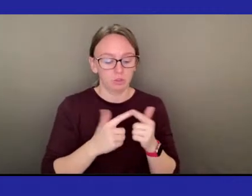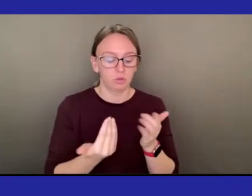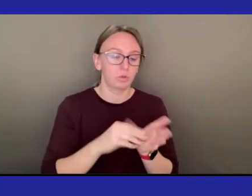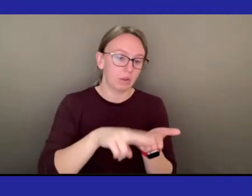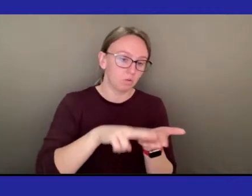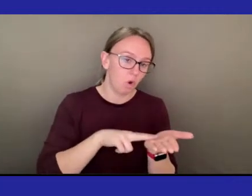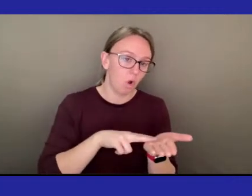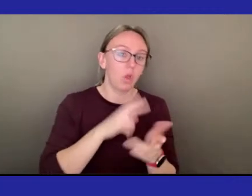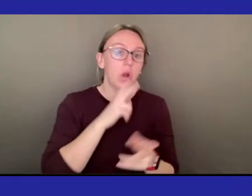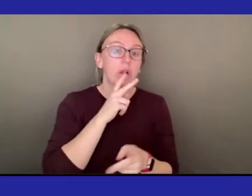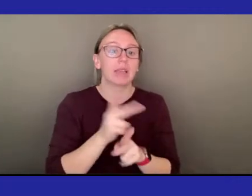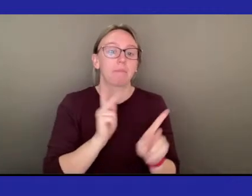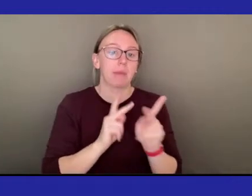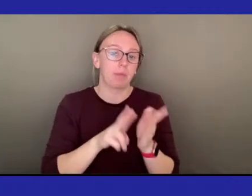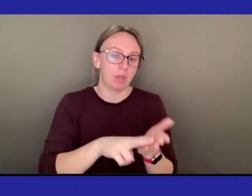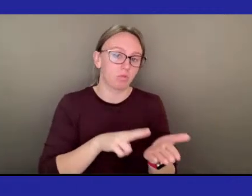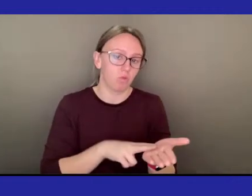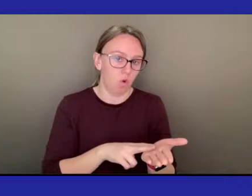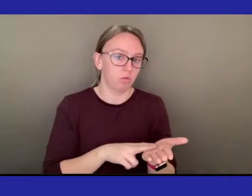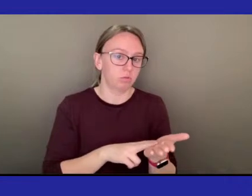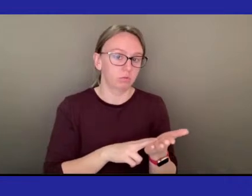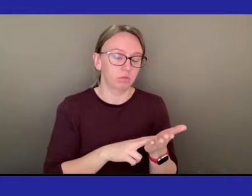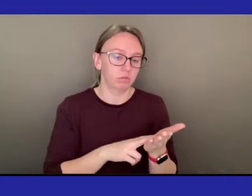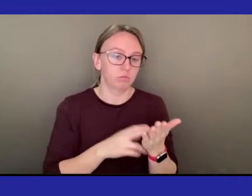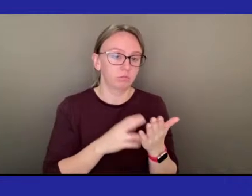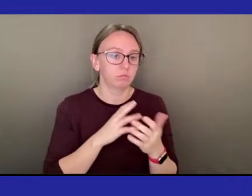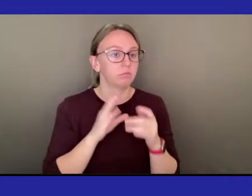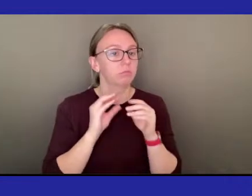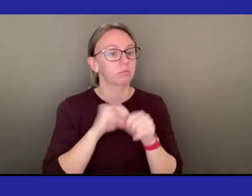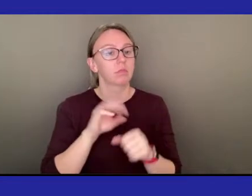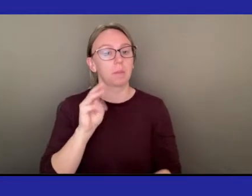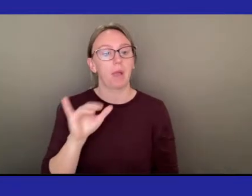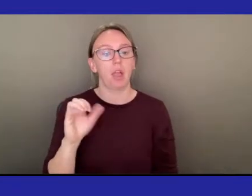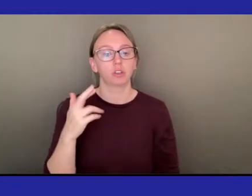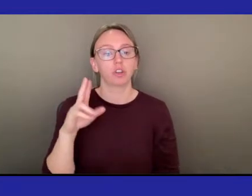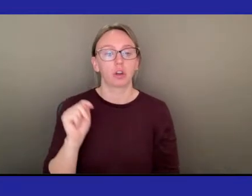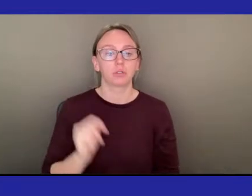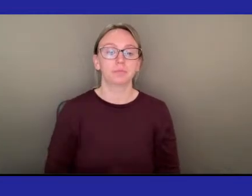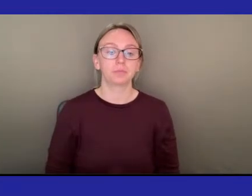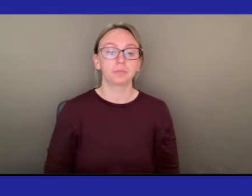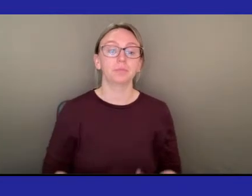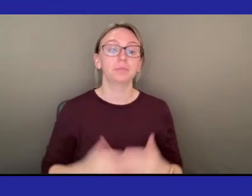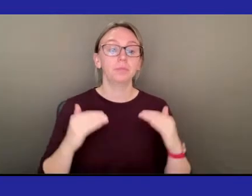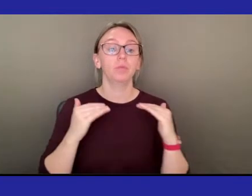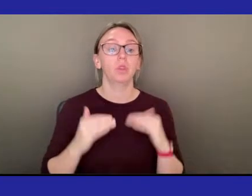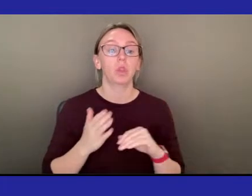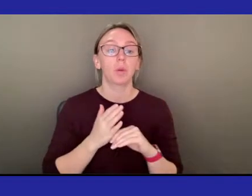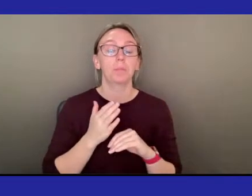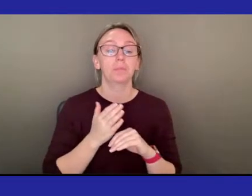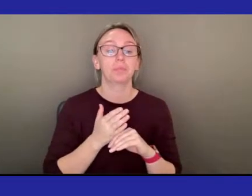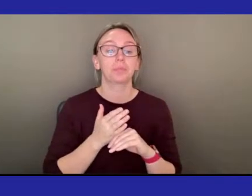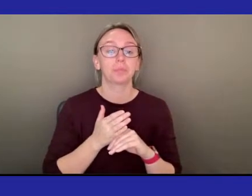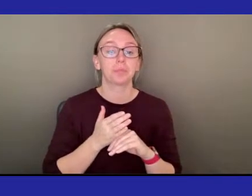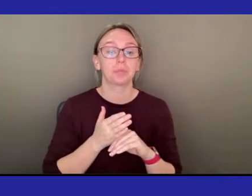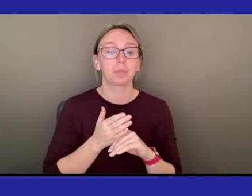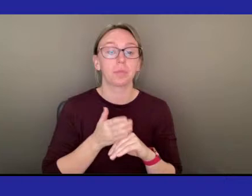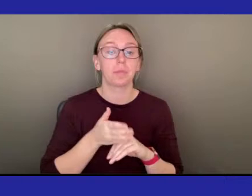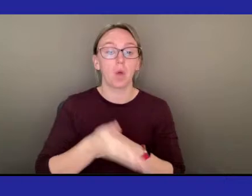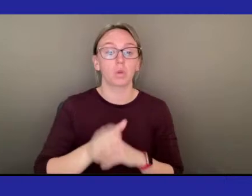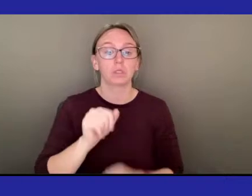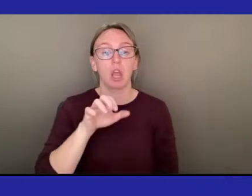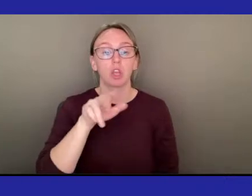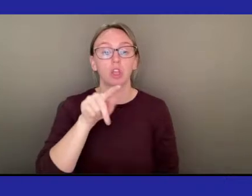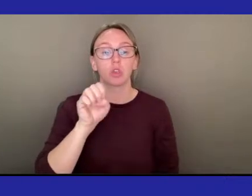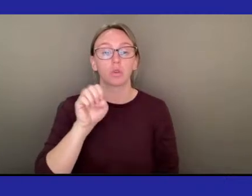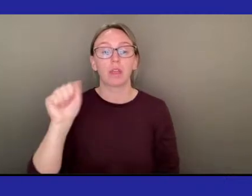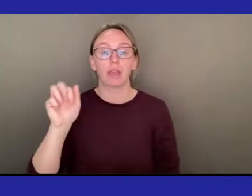enrolled, activations there. For our post-acute AR days, it trended 1.5